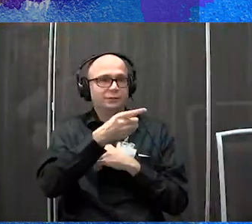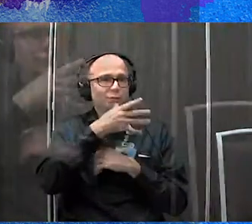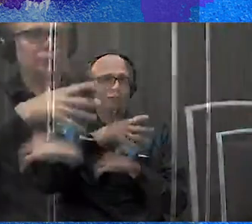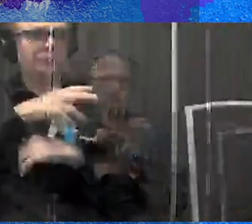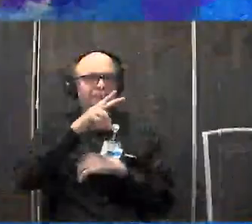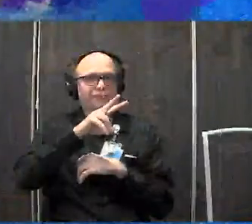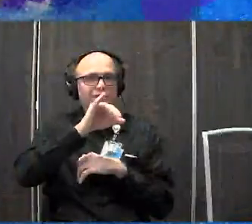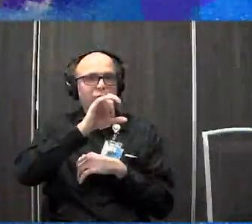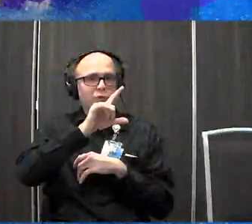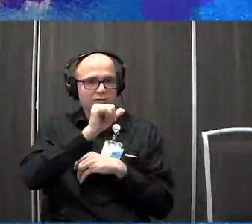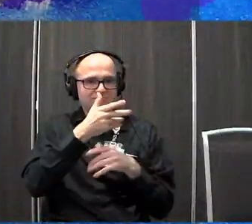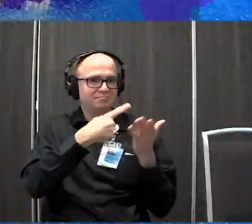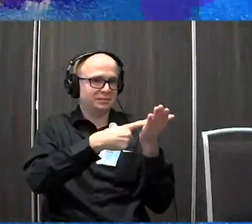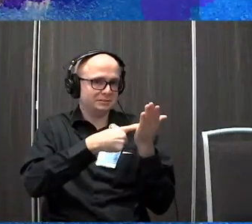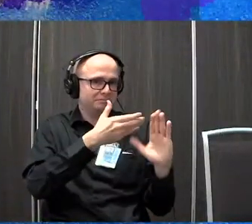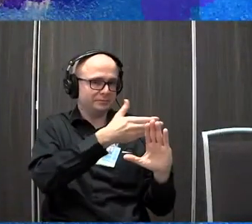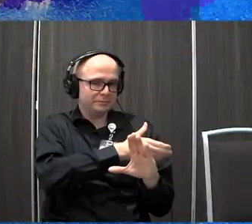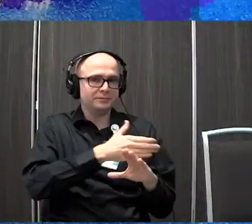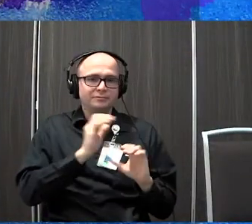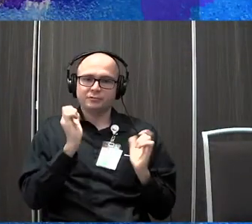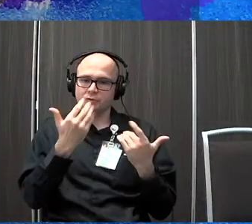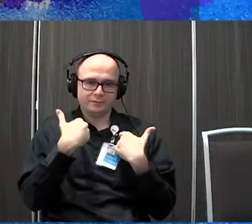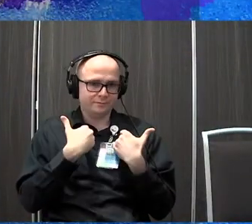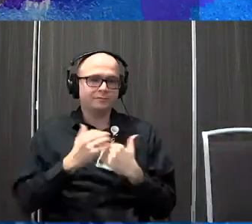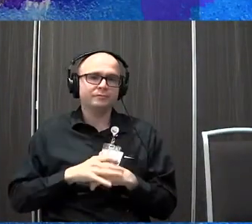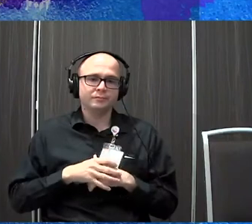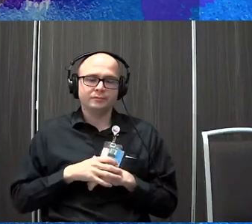about. We have all of those things. Um, so, um,